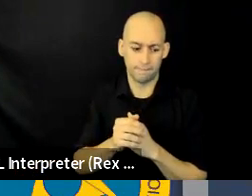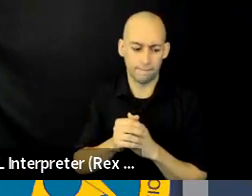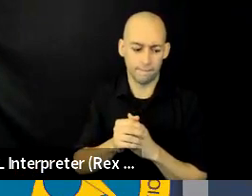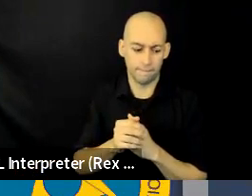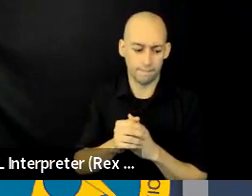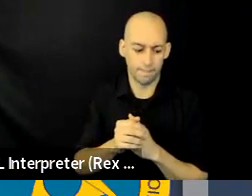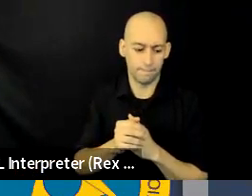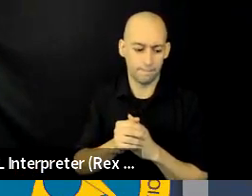what we do,